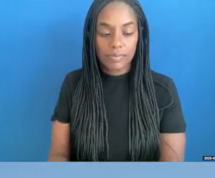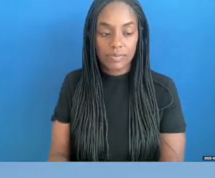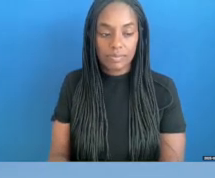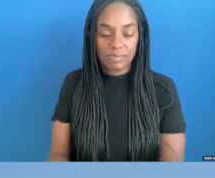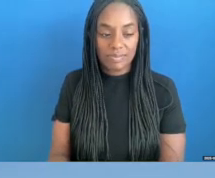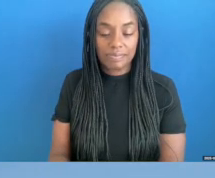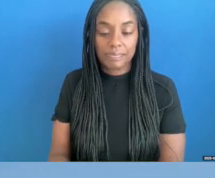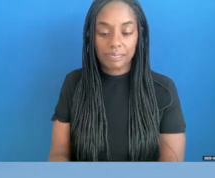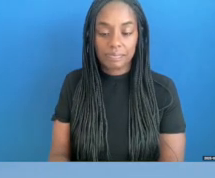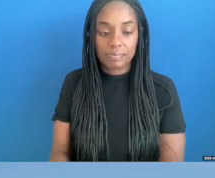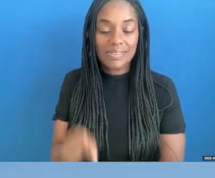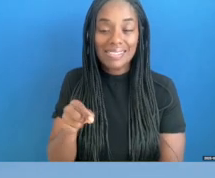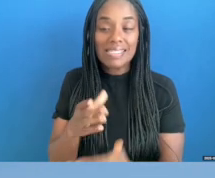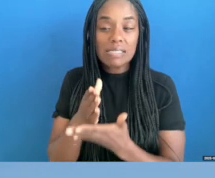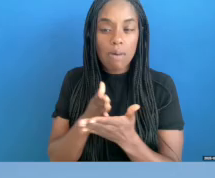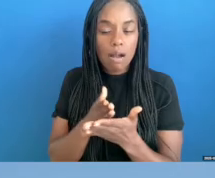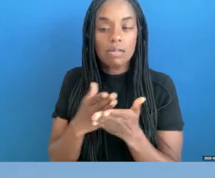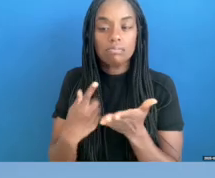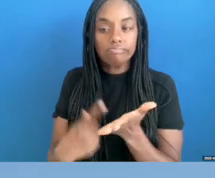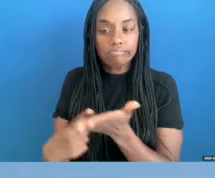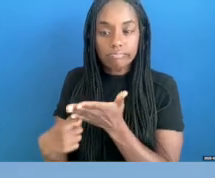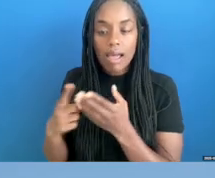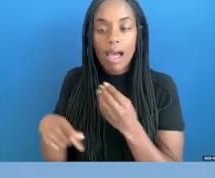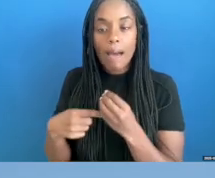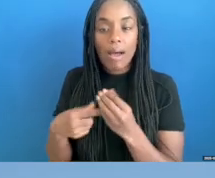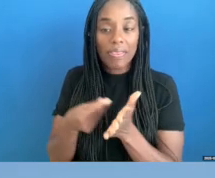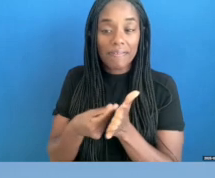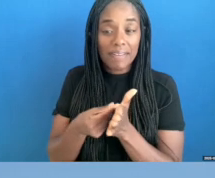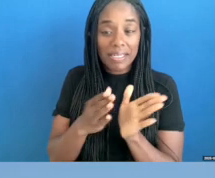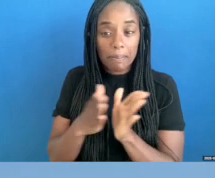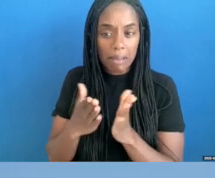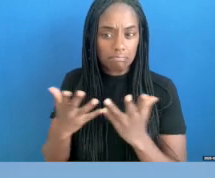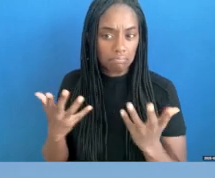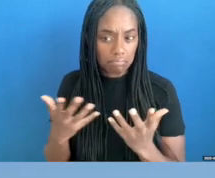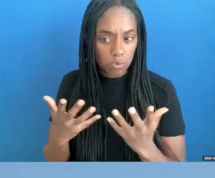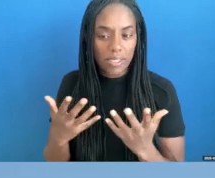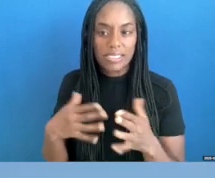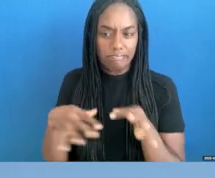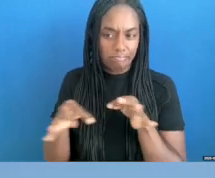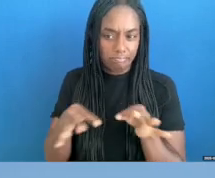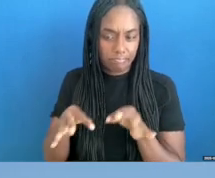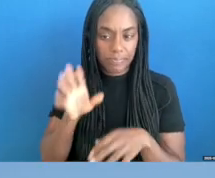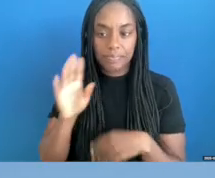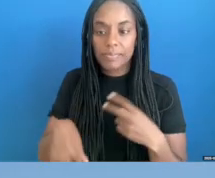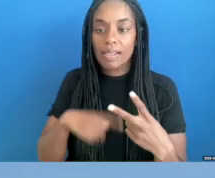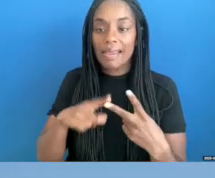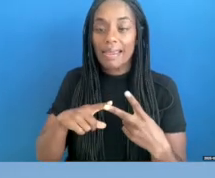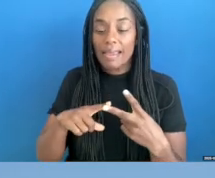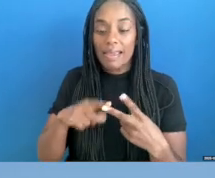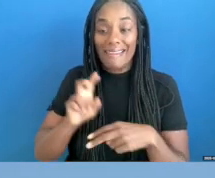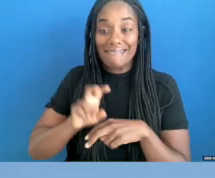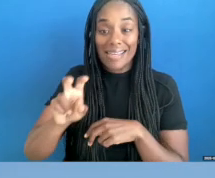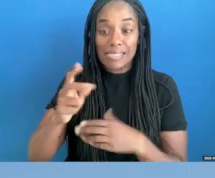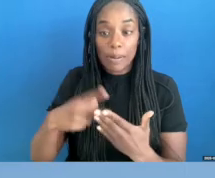In this section, I'll cover a bit about what the funding plan is, our investment programs, and historical